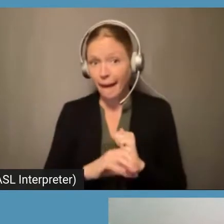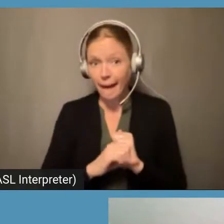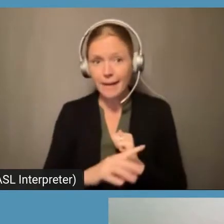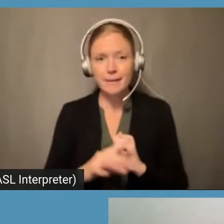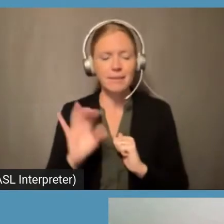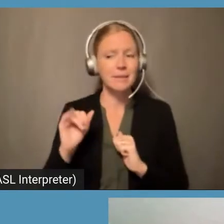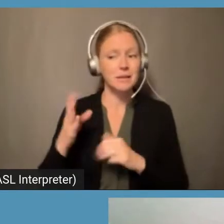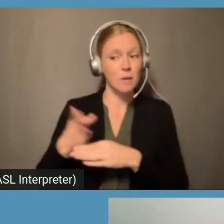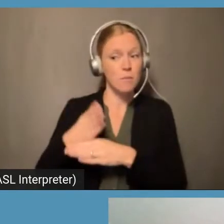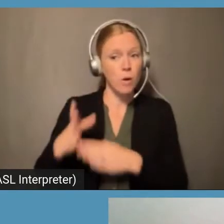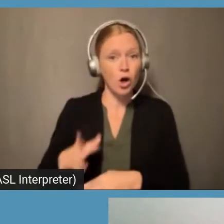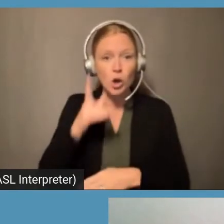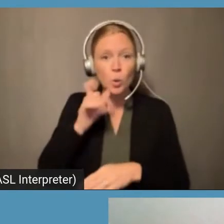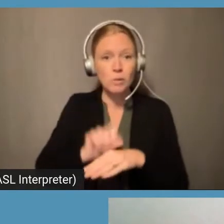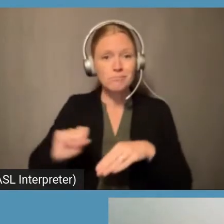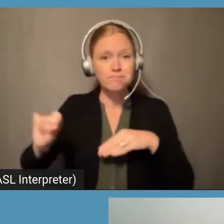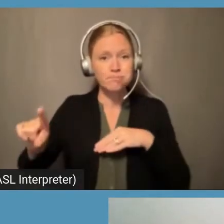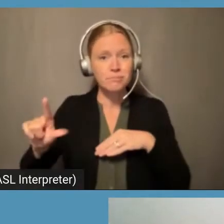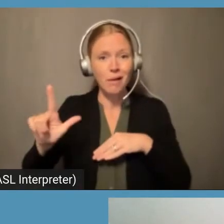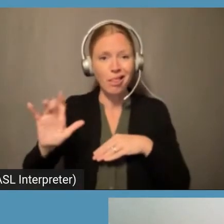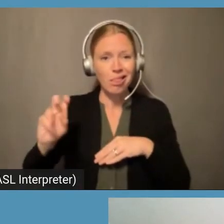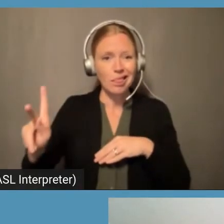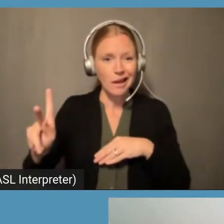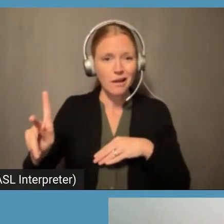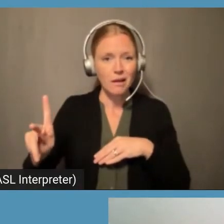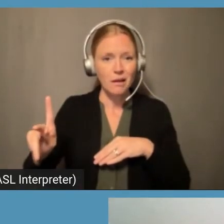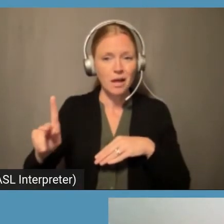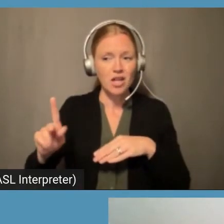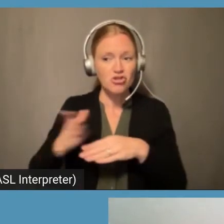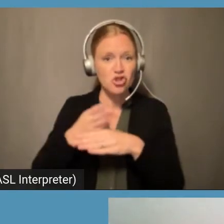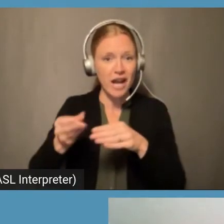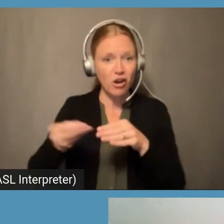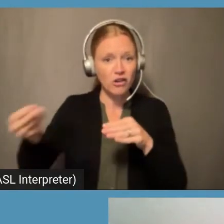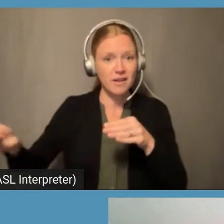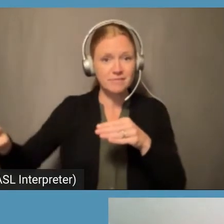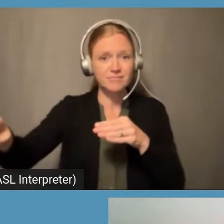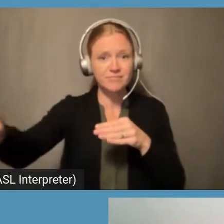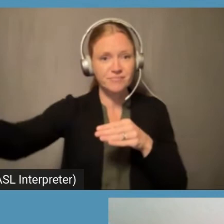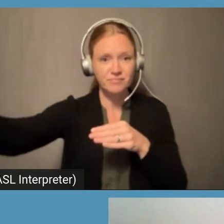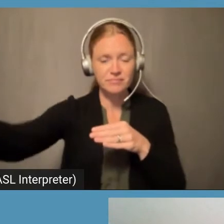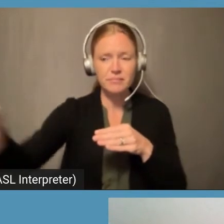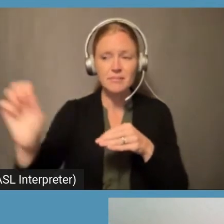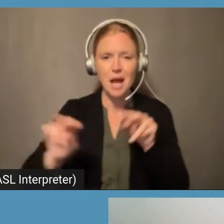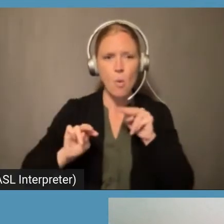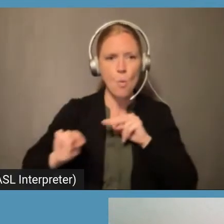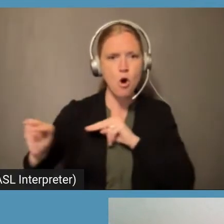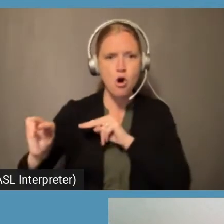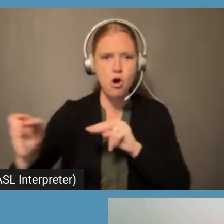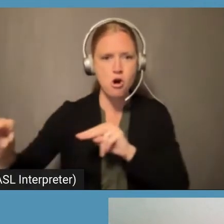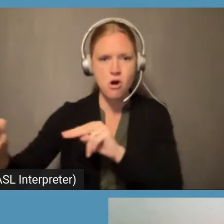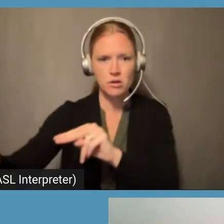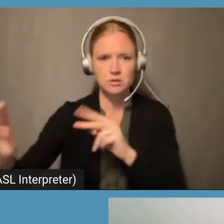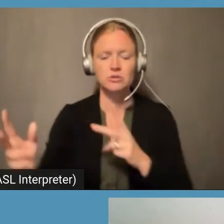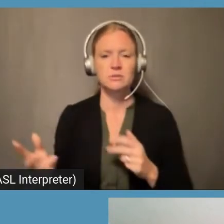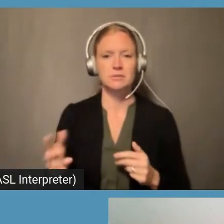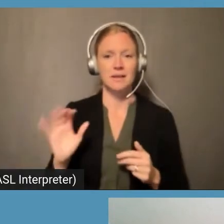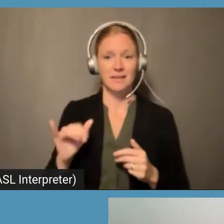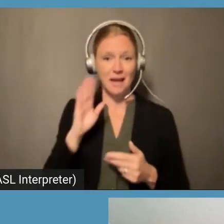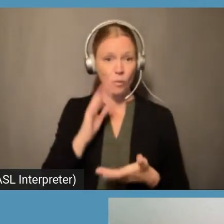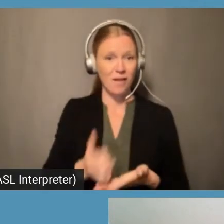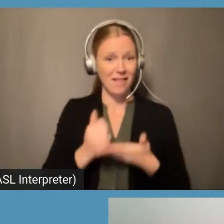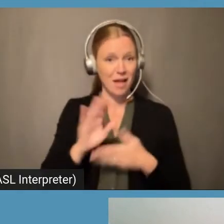shared this link? And those types of simple tracking can really help with